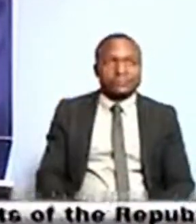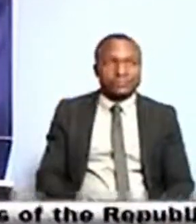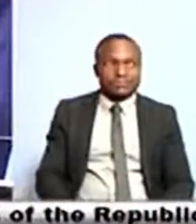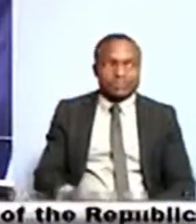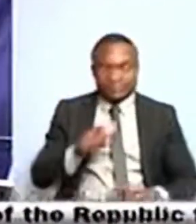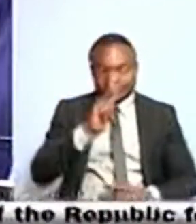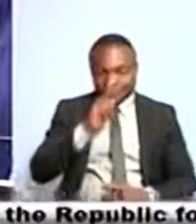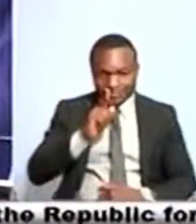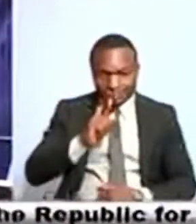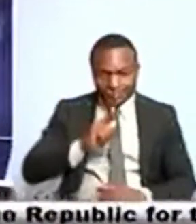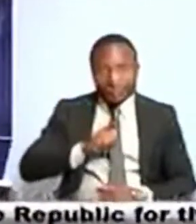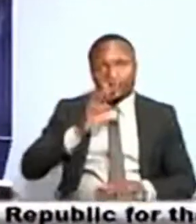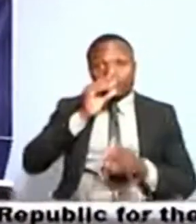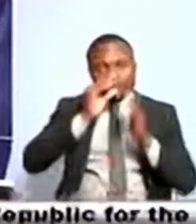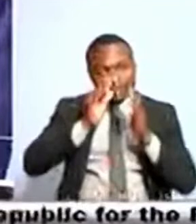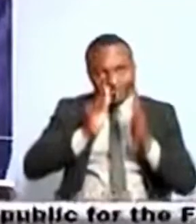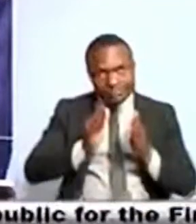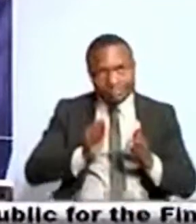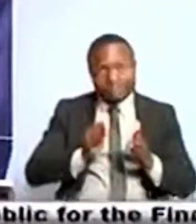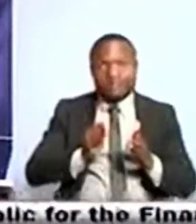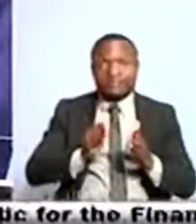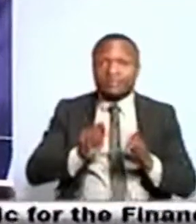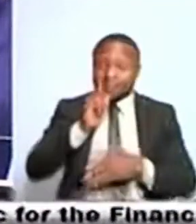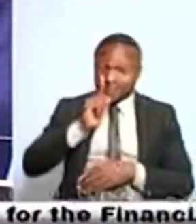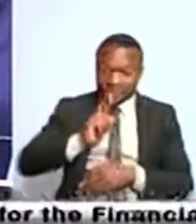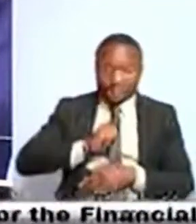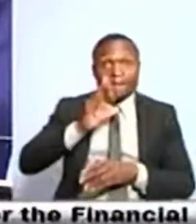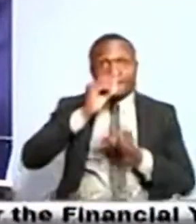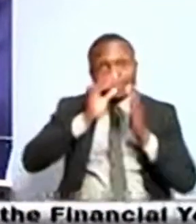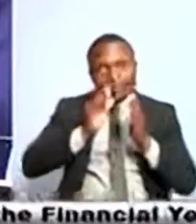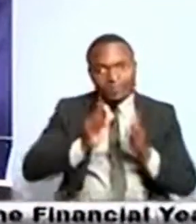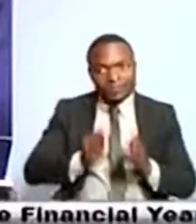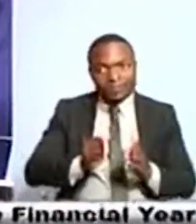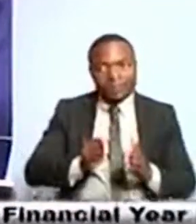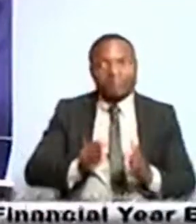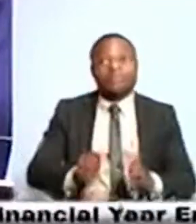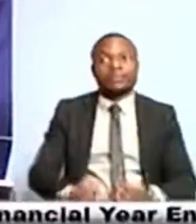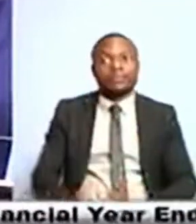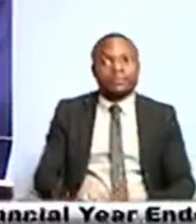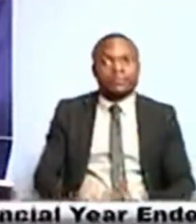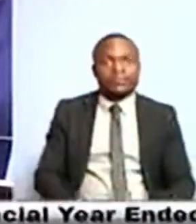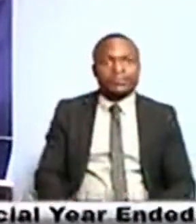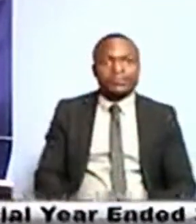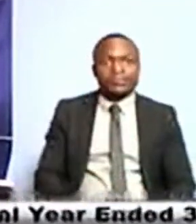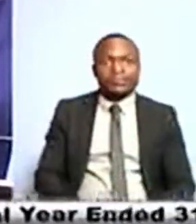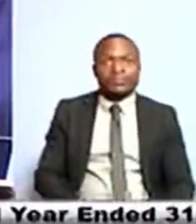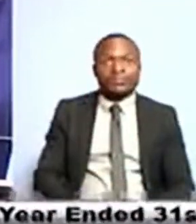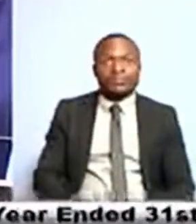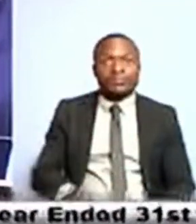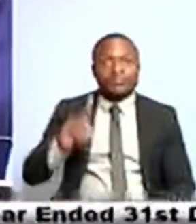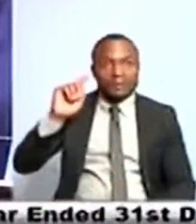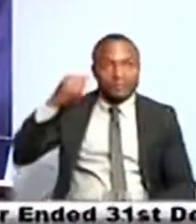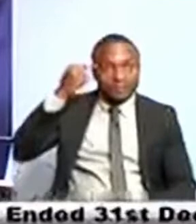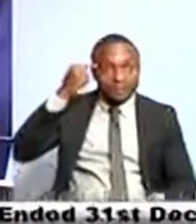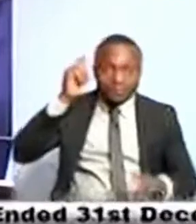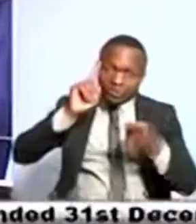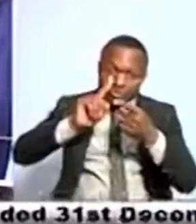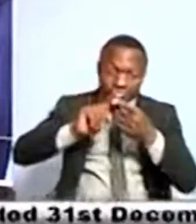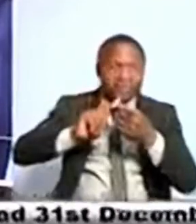Madam Speaker, Madam Speaker, the next one is government to business and